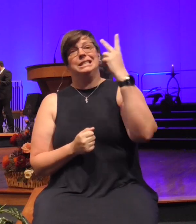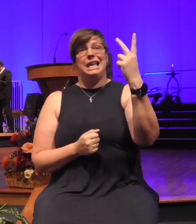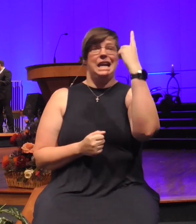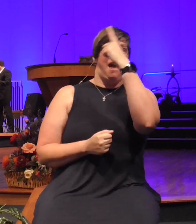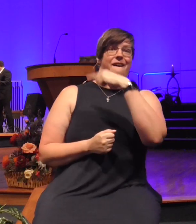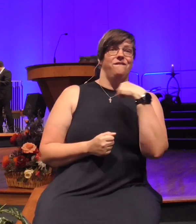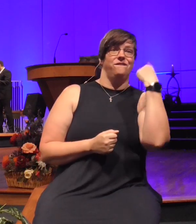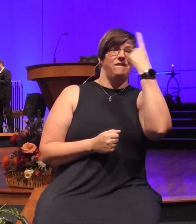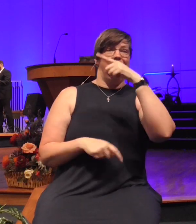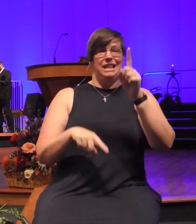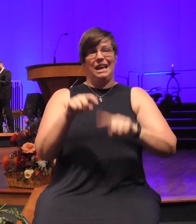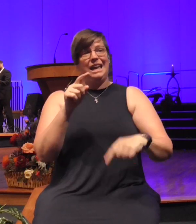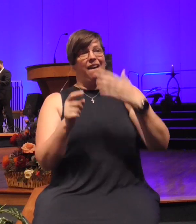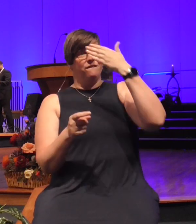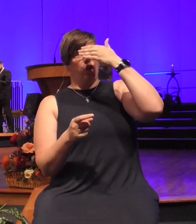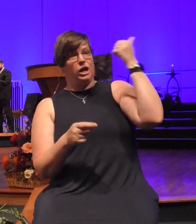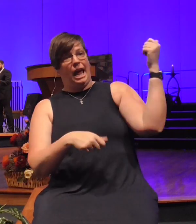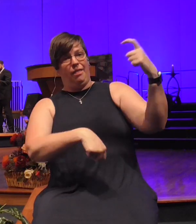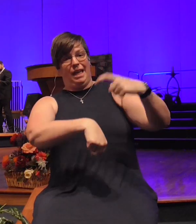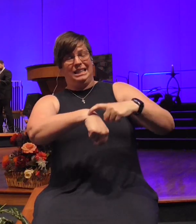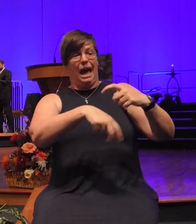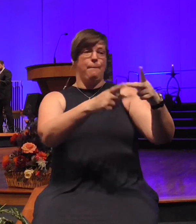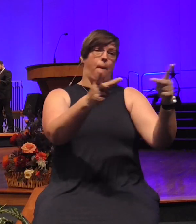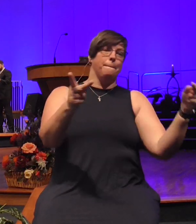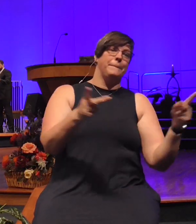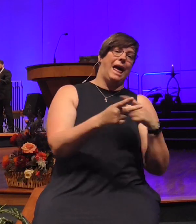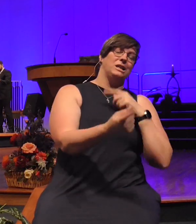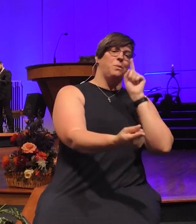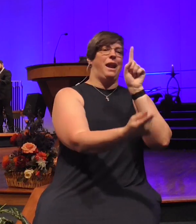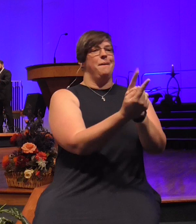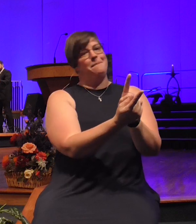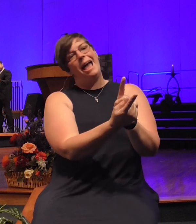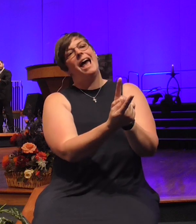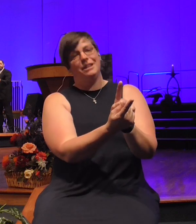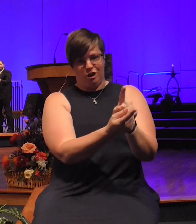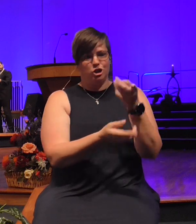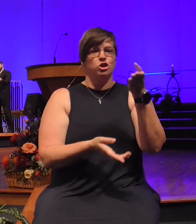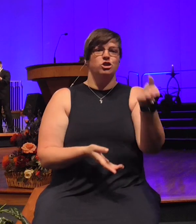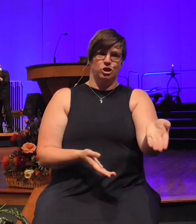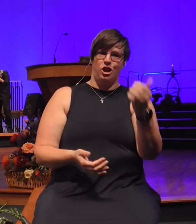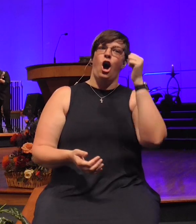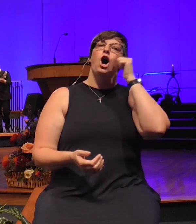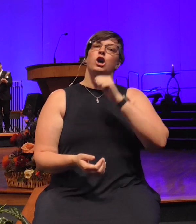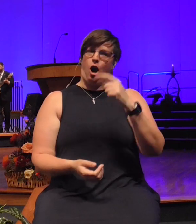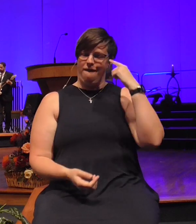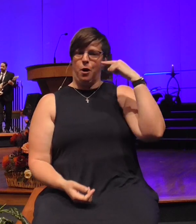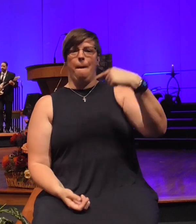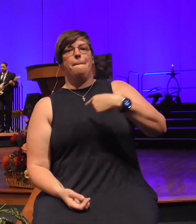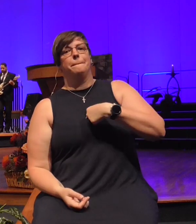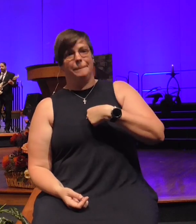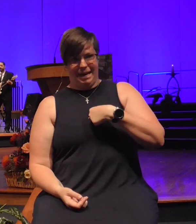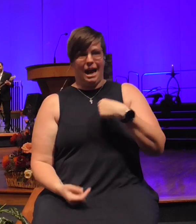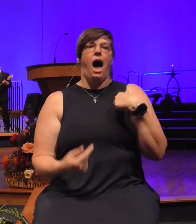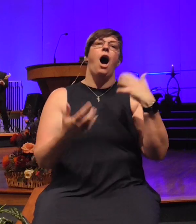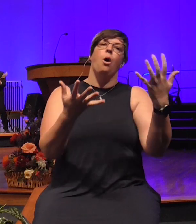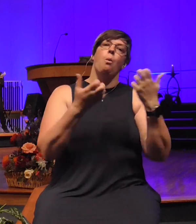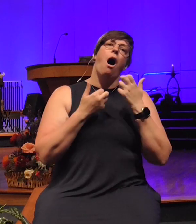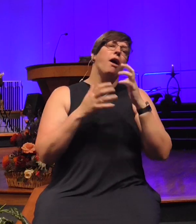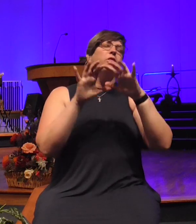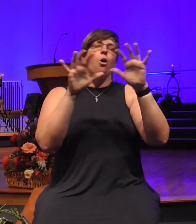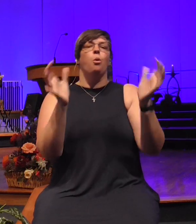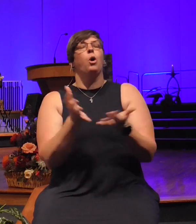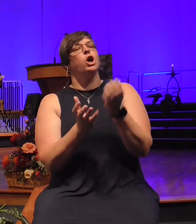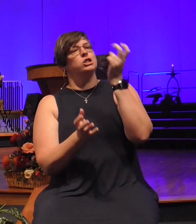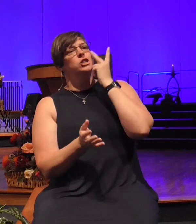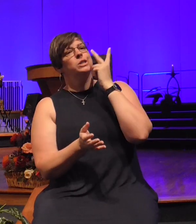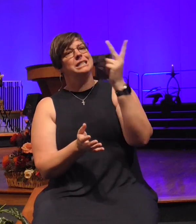I've just seen a face, I can't forget the time or place when we first met. She is the girl for me, and I want all the